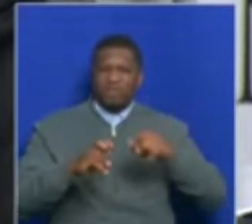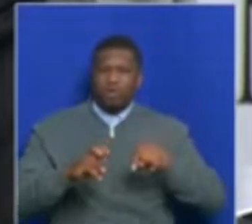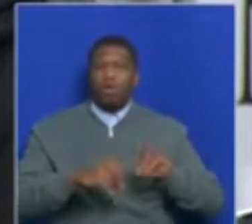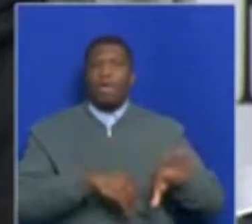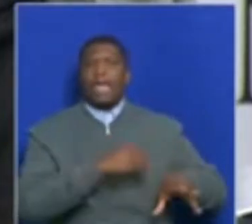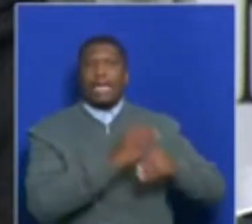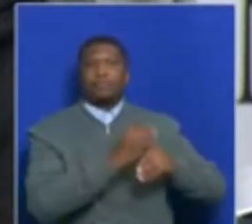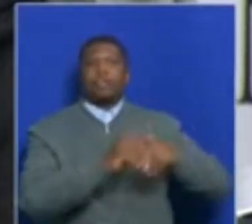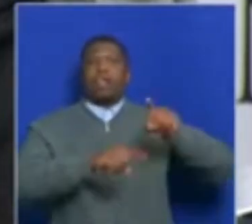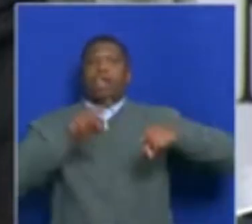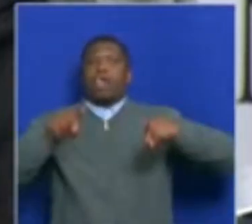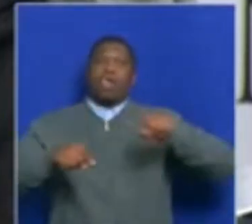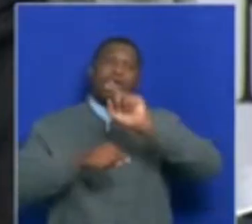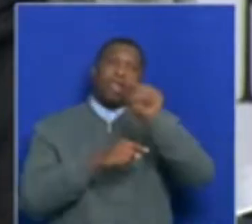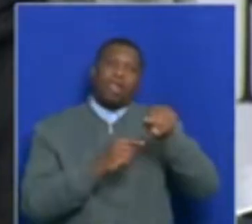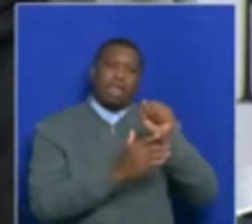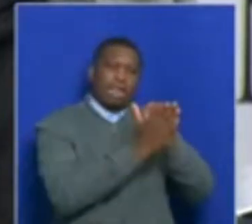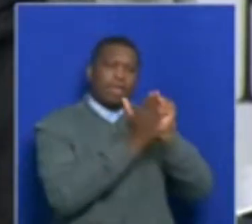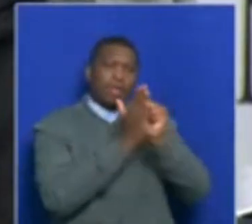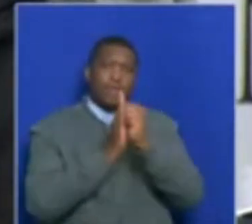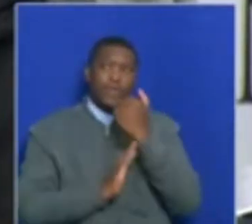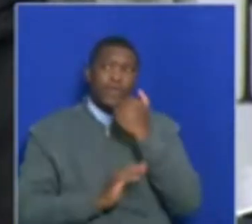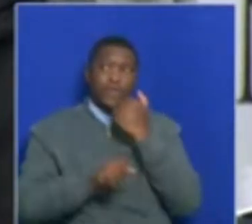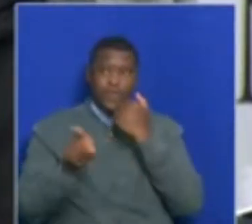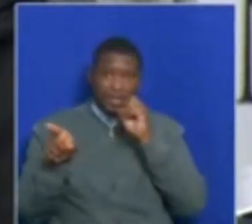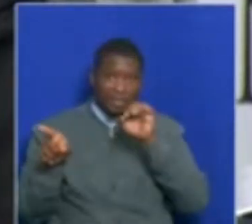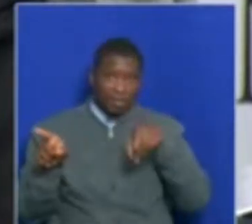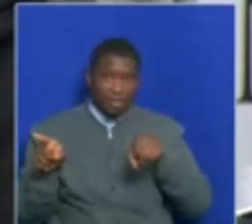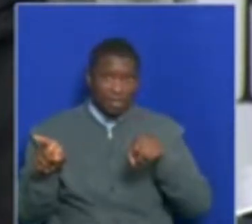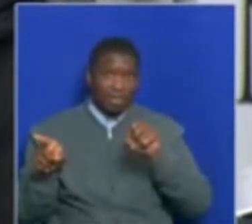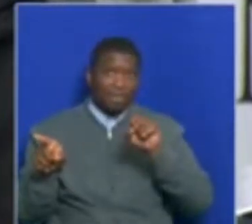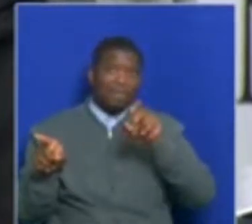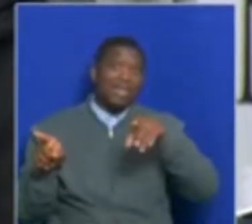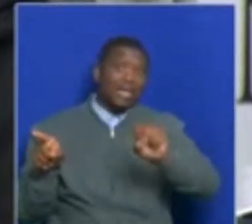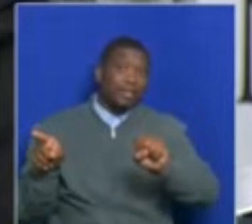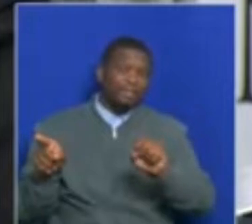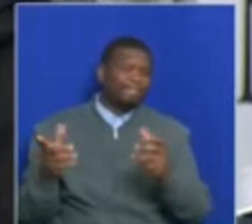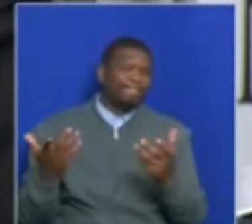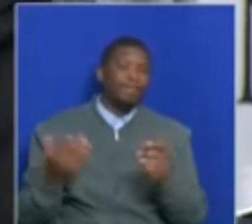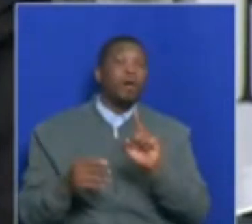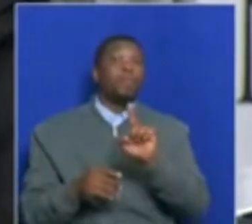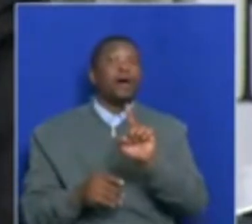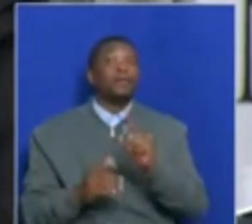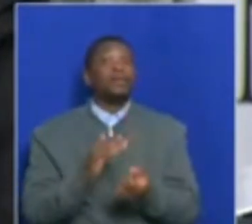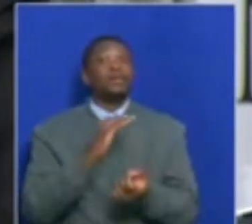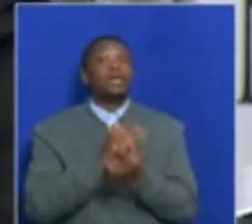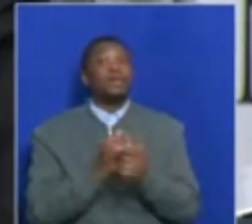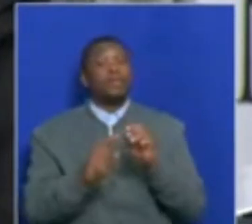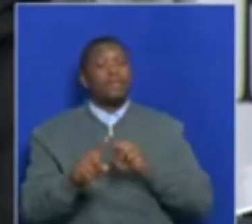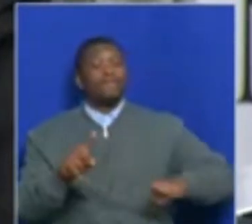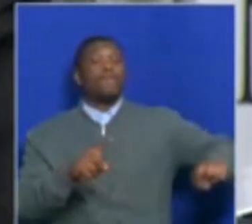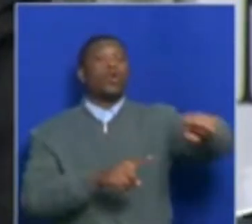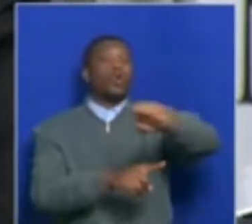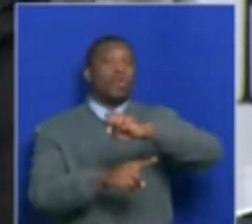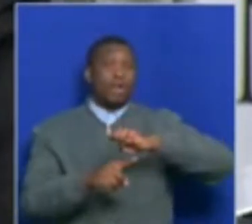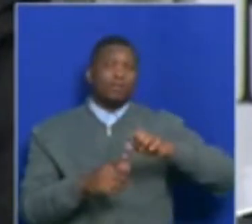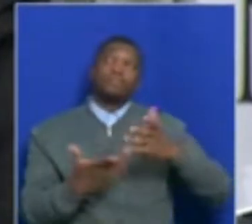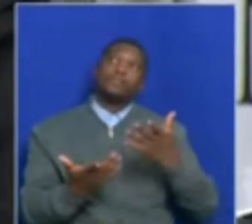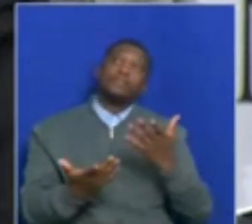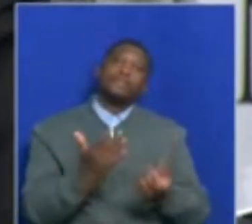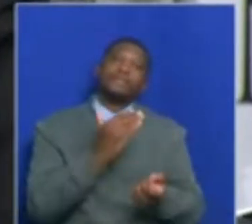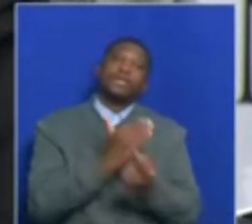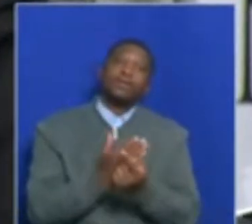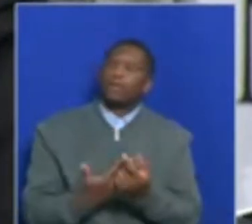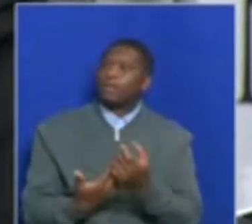of the SAPS per se. However, in an environment where a task team of the SAPS is apparently able to